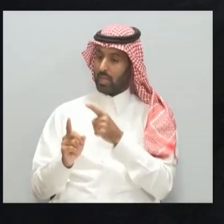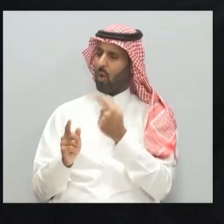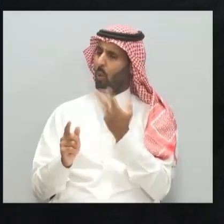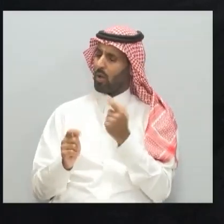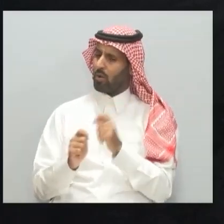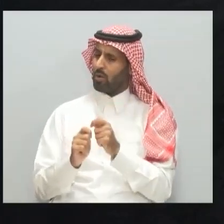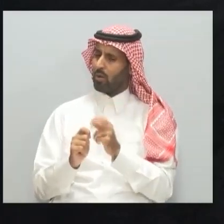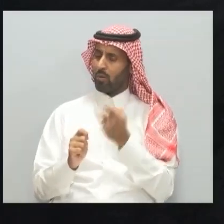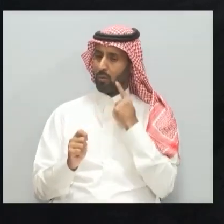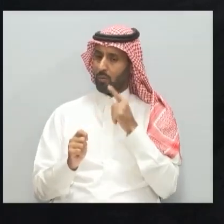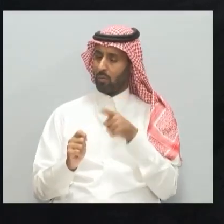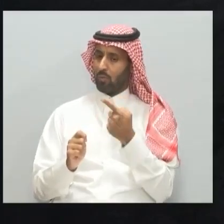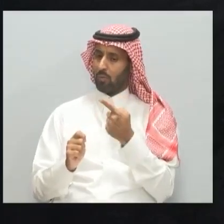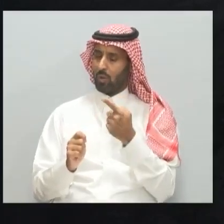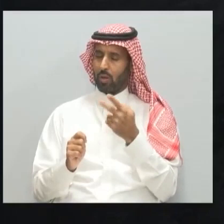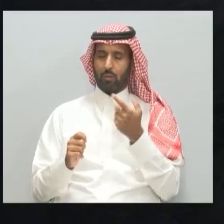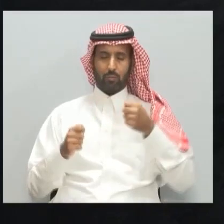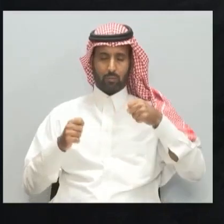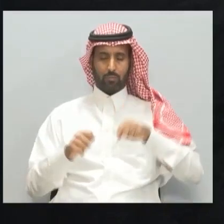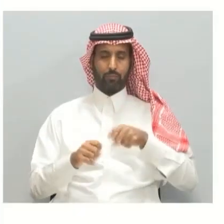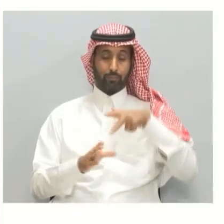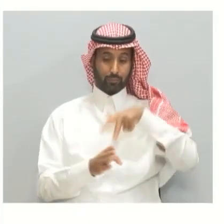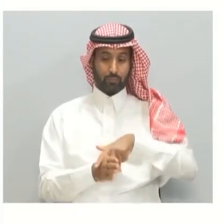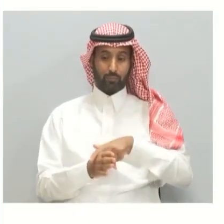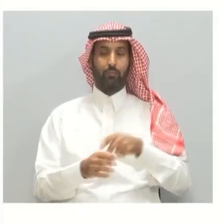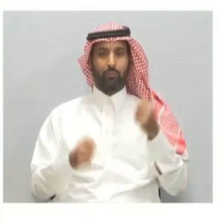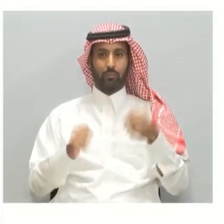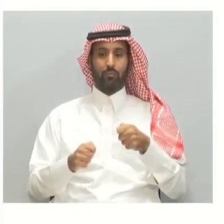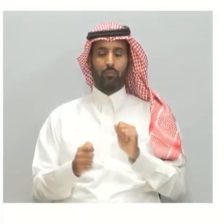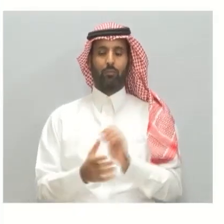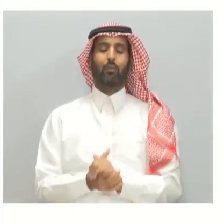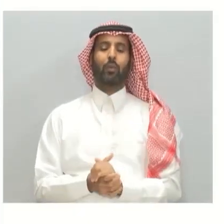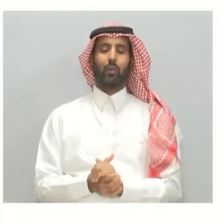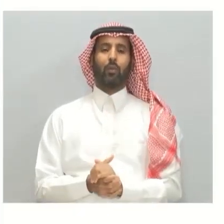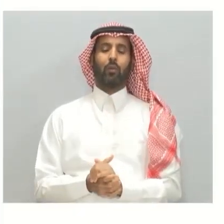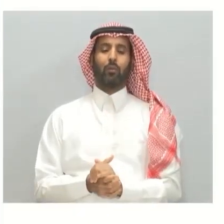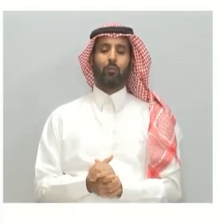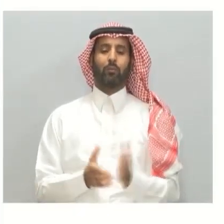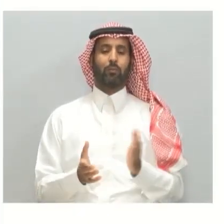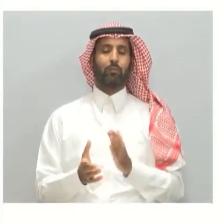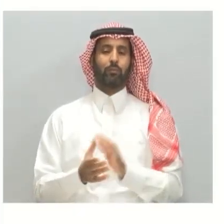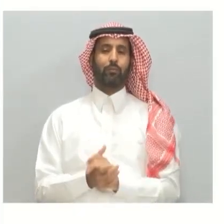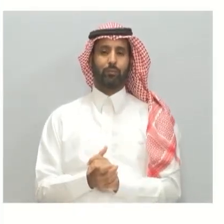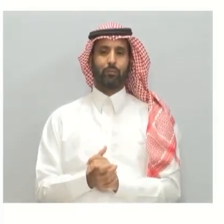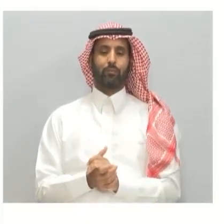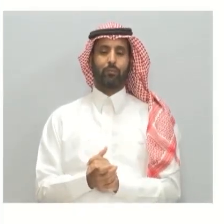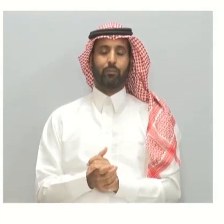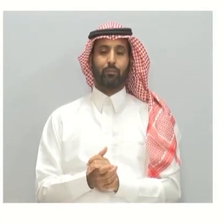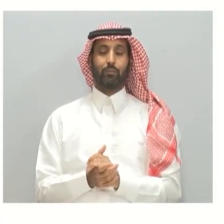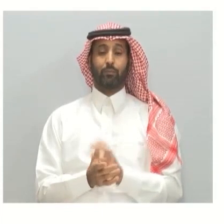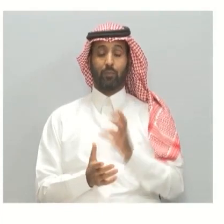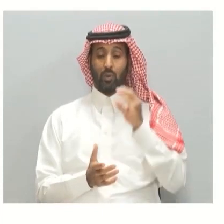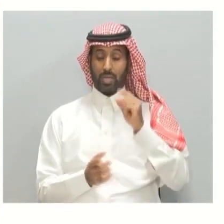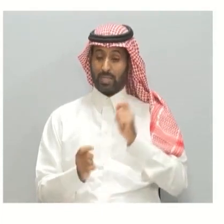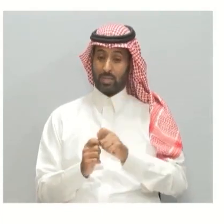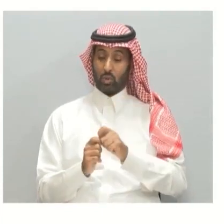him for the correct accessory so you can ride your horse comfortably. So consultants,